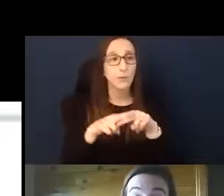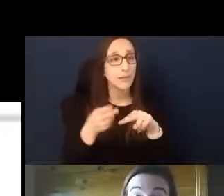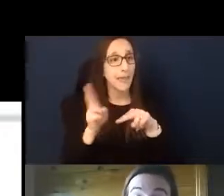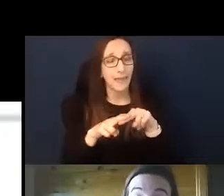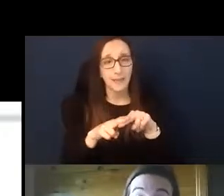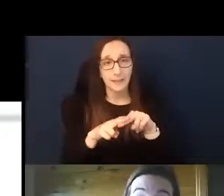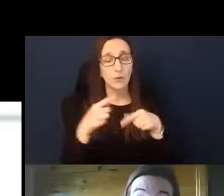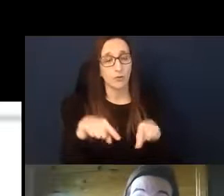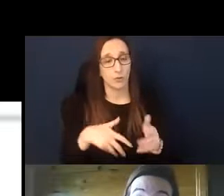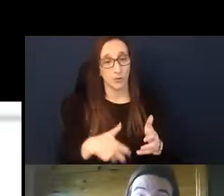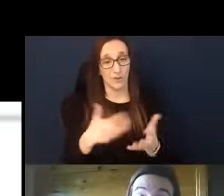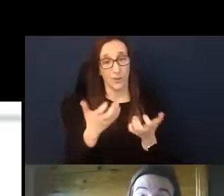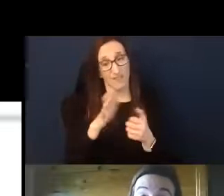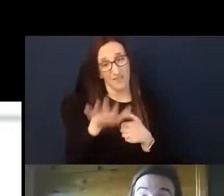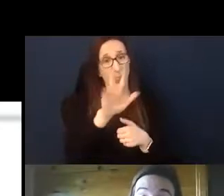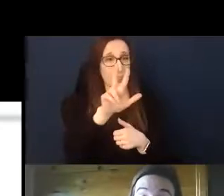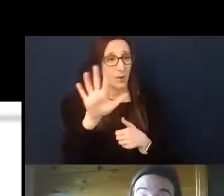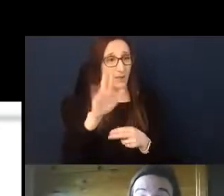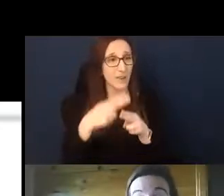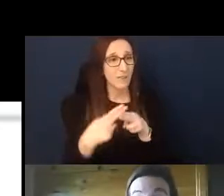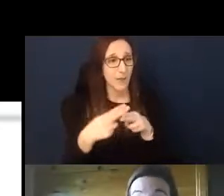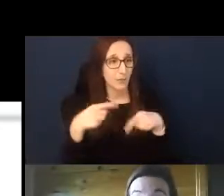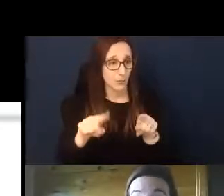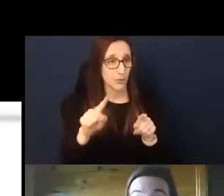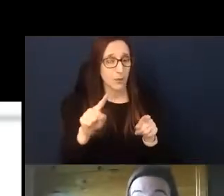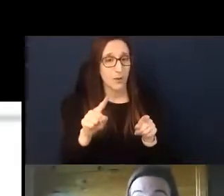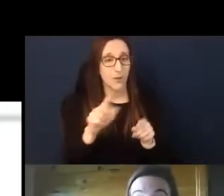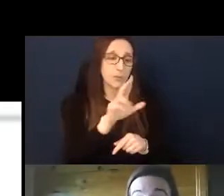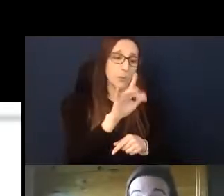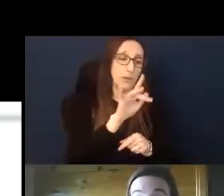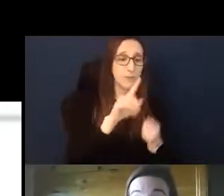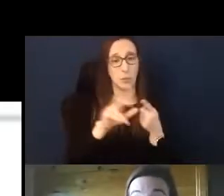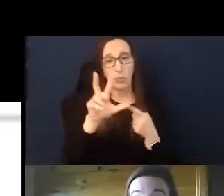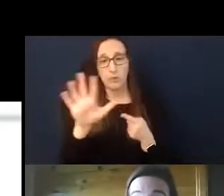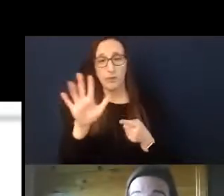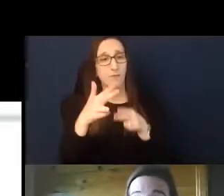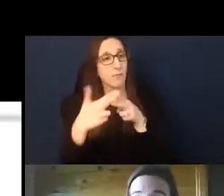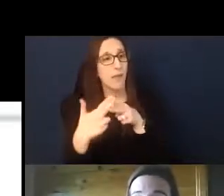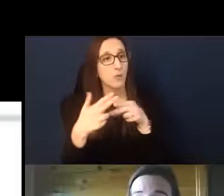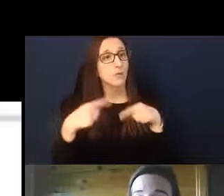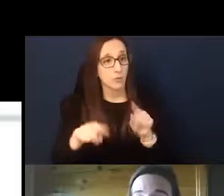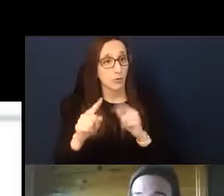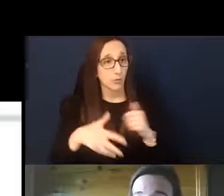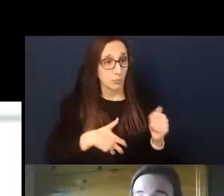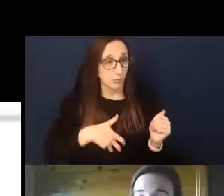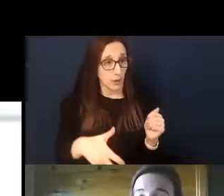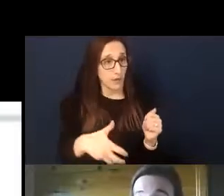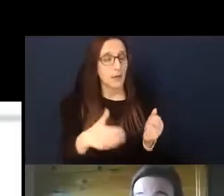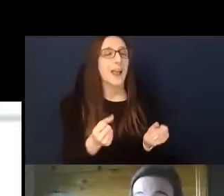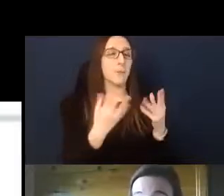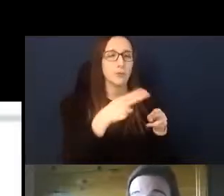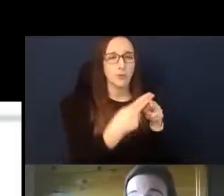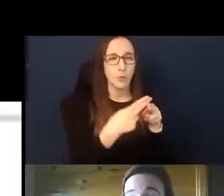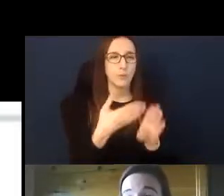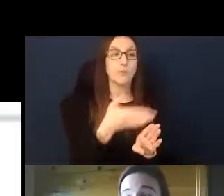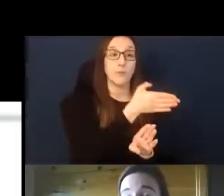least 35 pounds while pregnant, 25 to 35, depending on the situation and how much you weighed prior